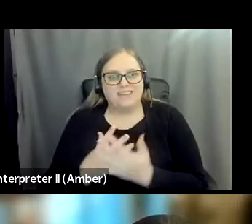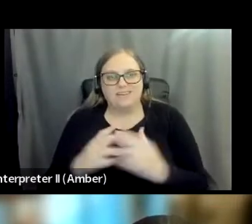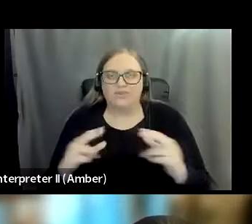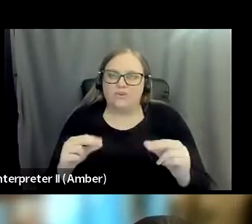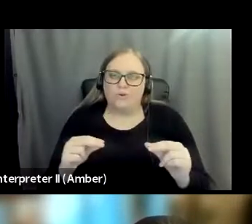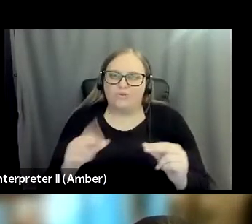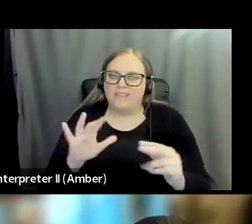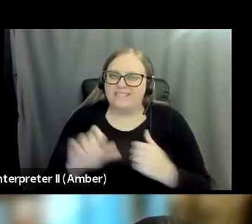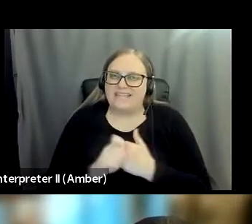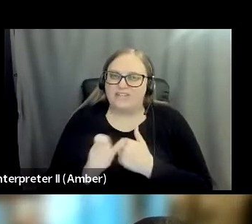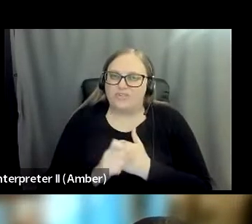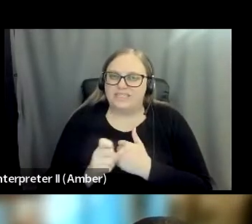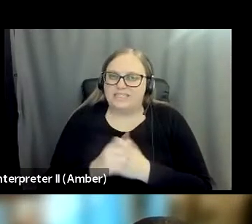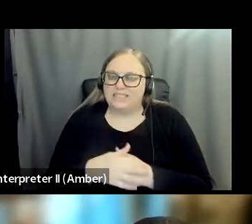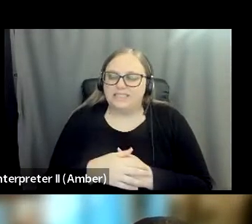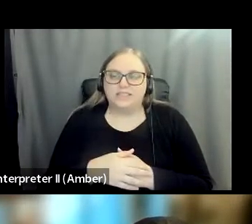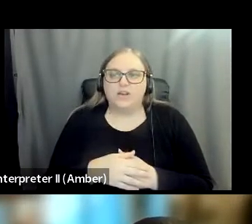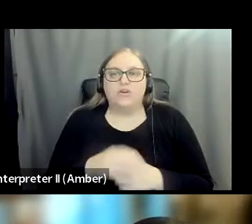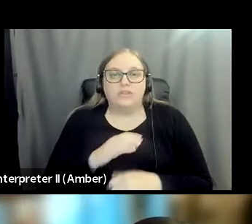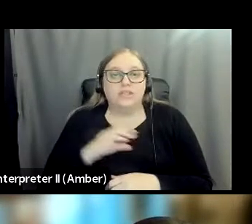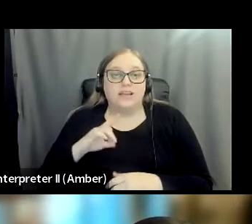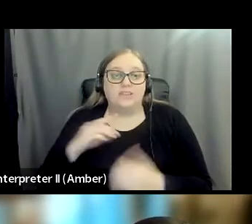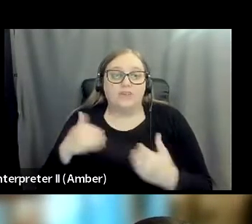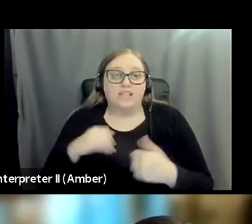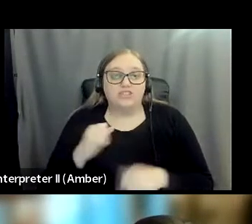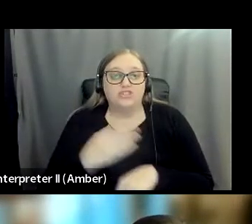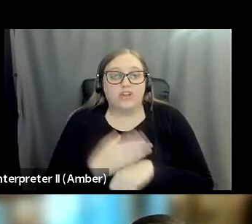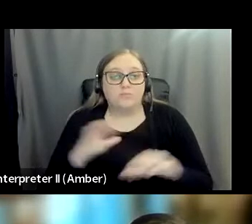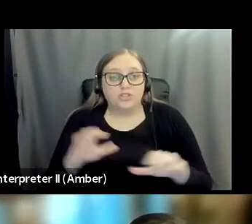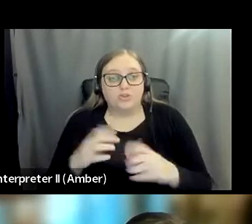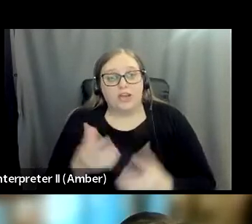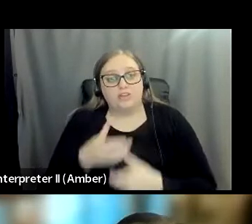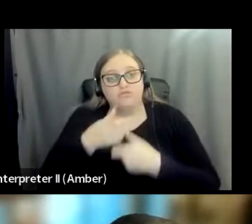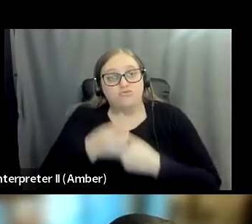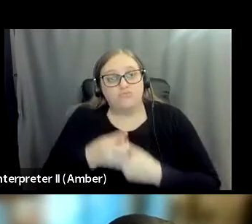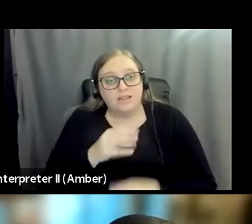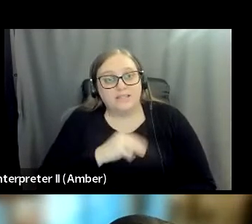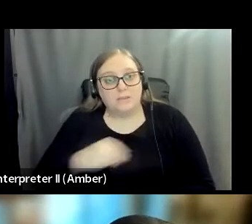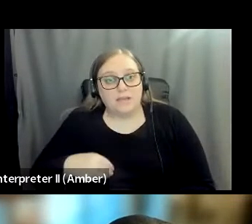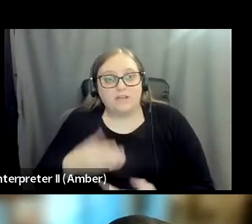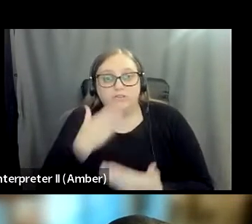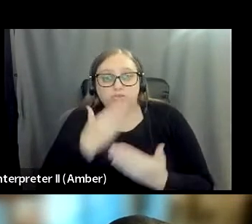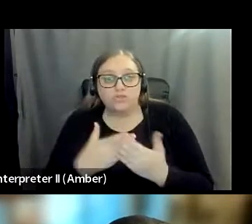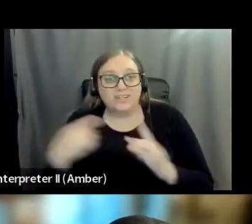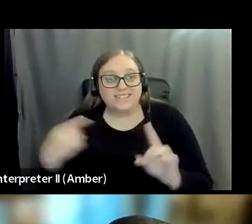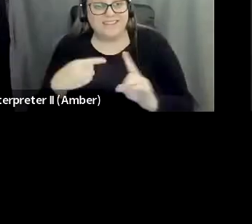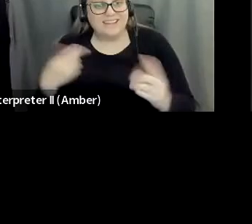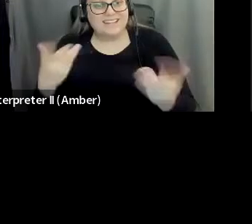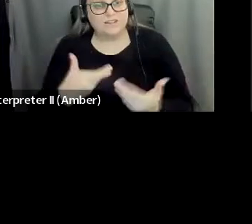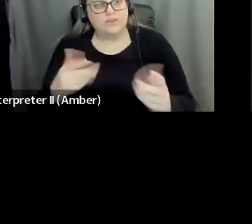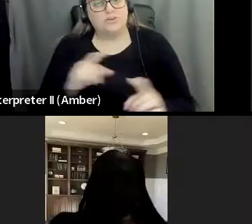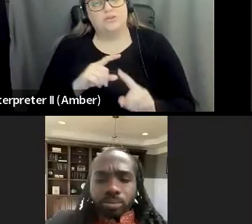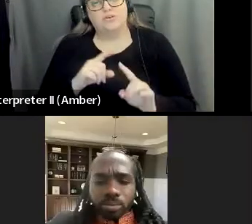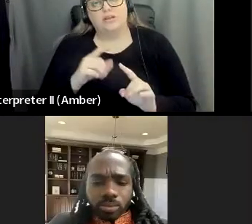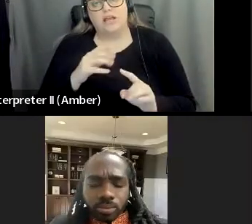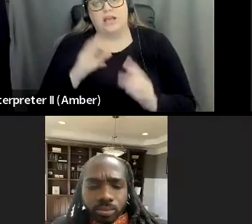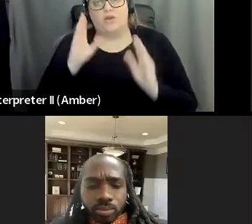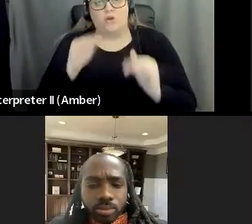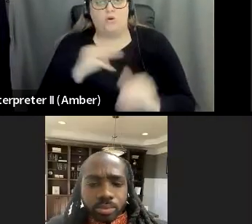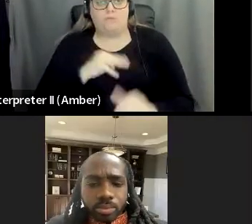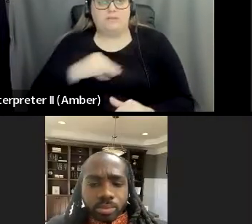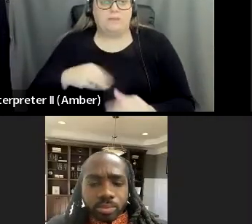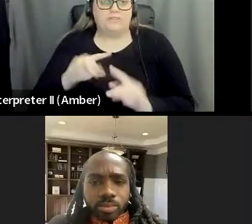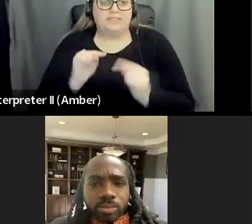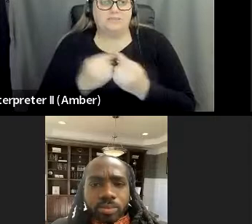pretty dangerous. And so the council has a job to do. I trust the mayor's good intent here, and I hope that the mayor's team can follow up